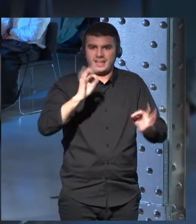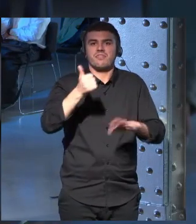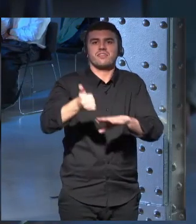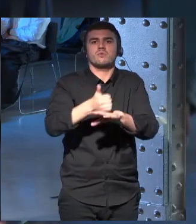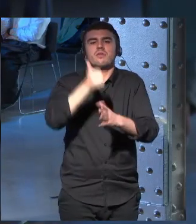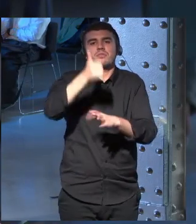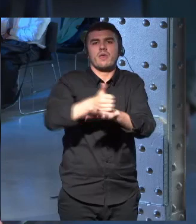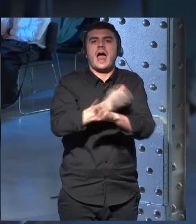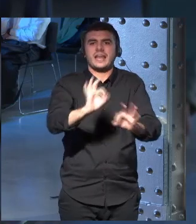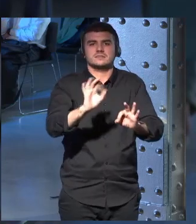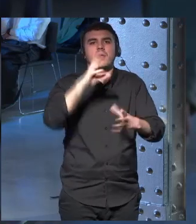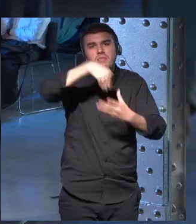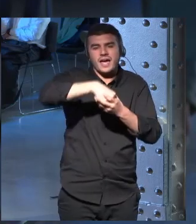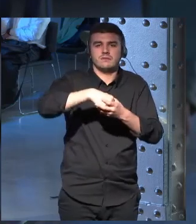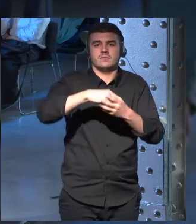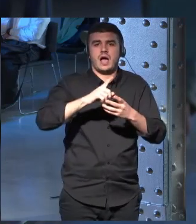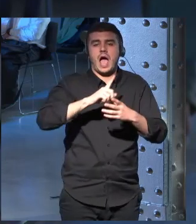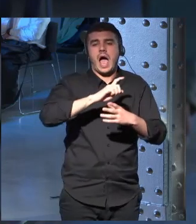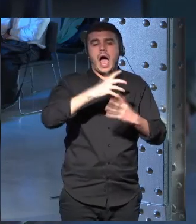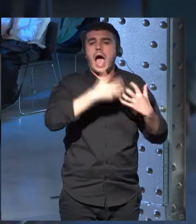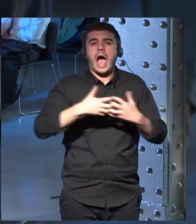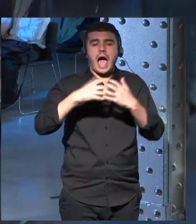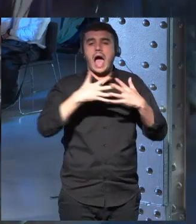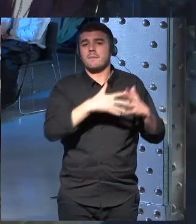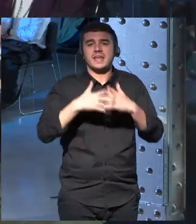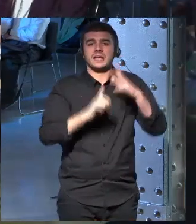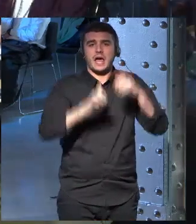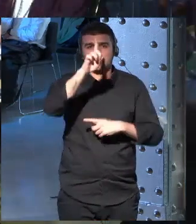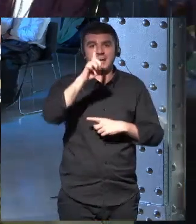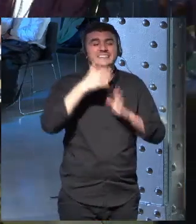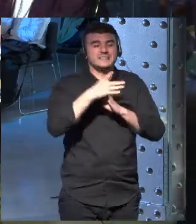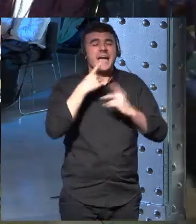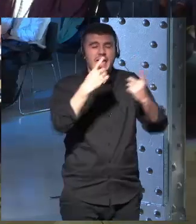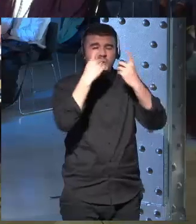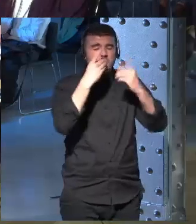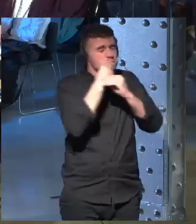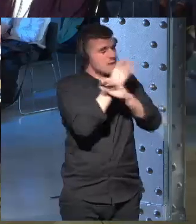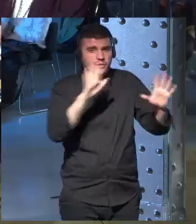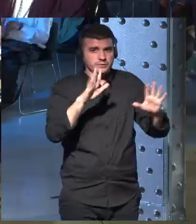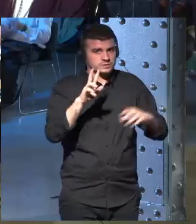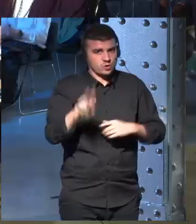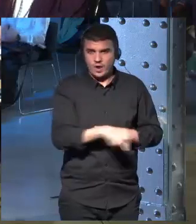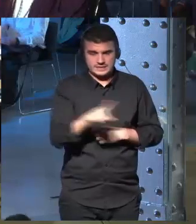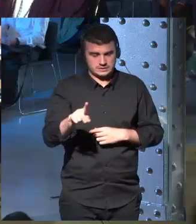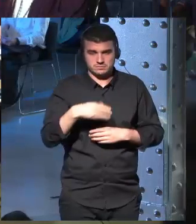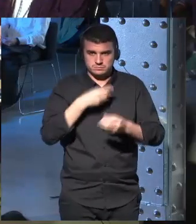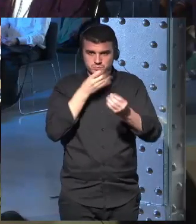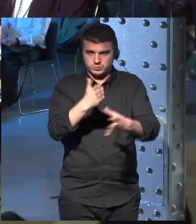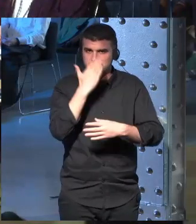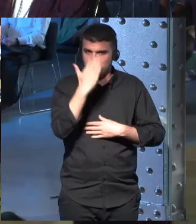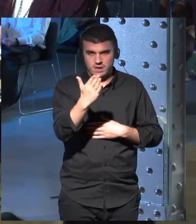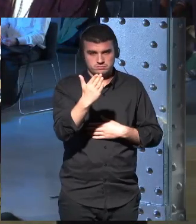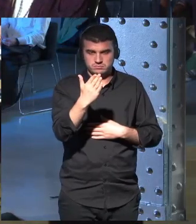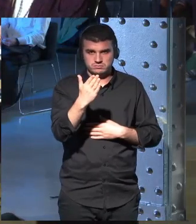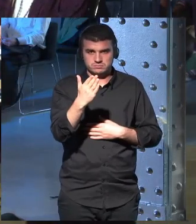It wasn't the greatest of educations I received there, but in the library of the University